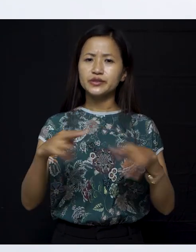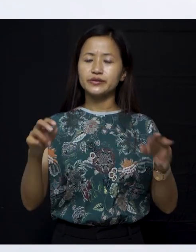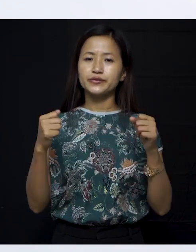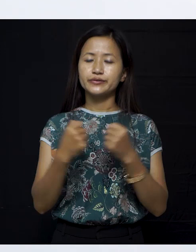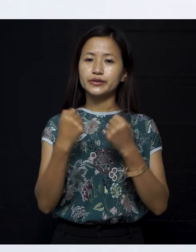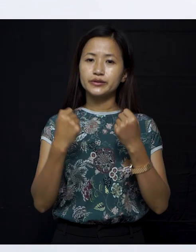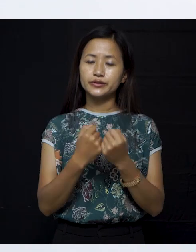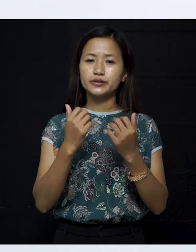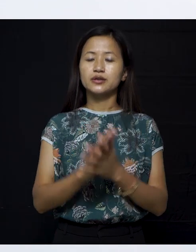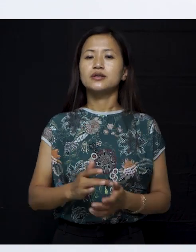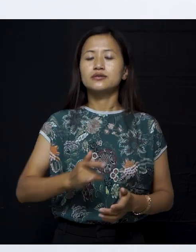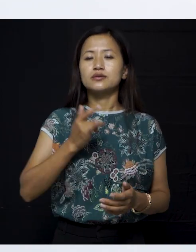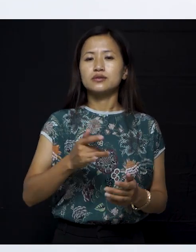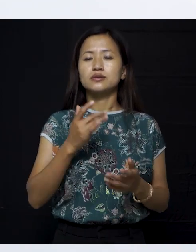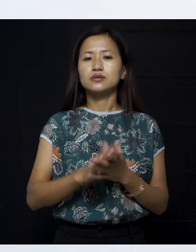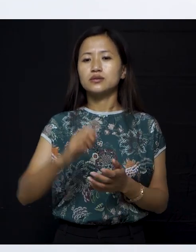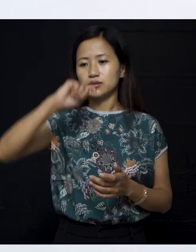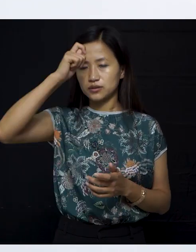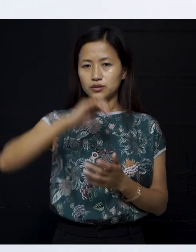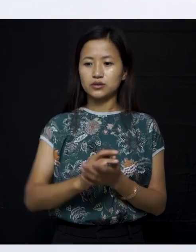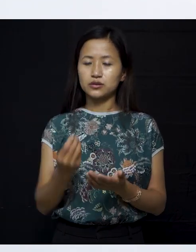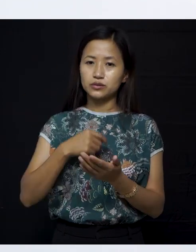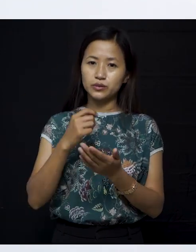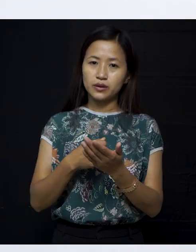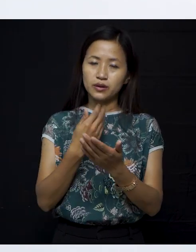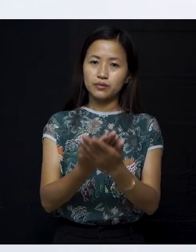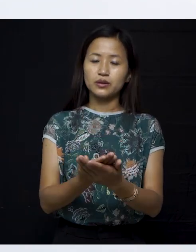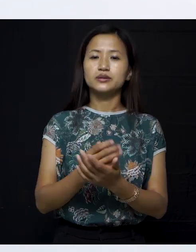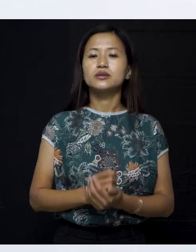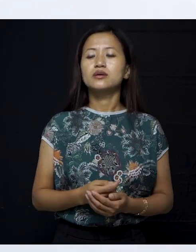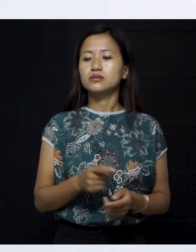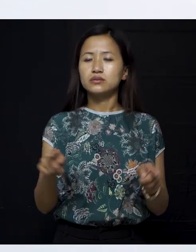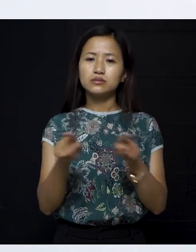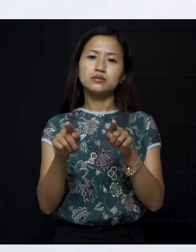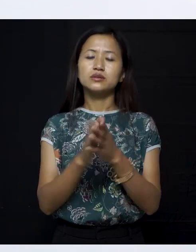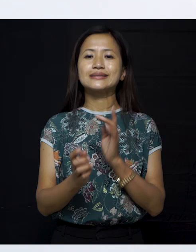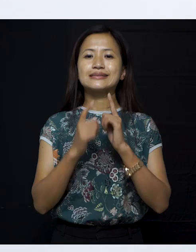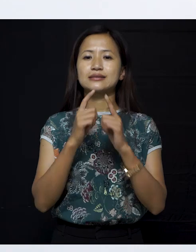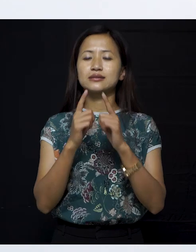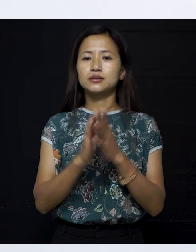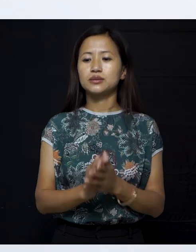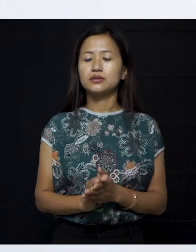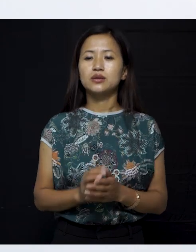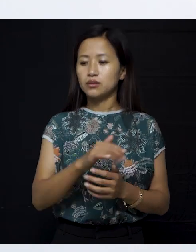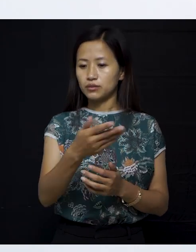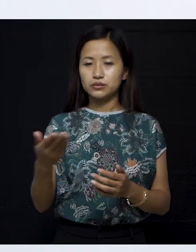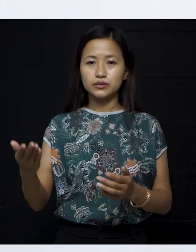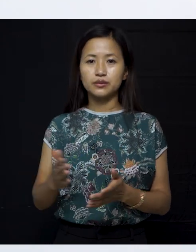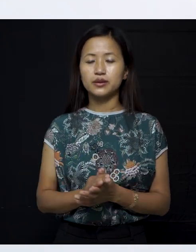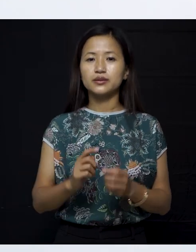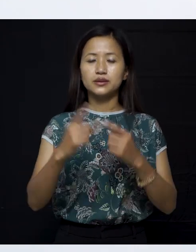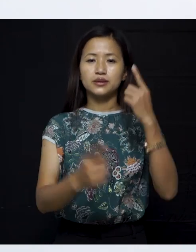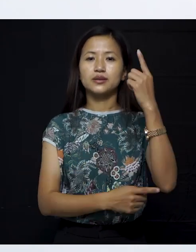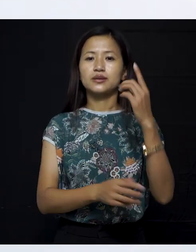fighters, they felt that English has to be applied. So likewise, there were some discussions among them. However, at the